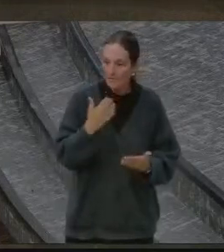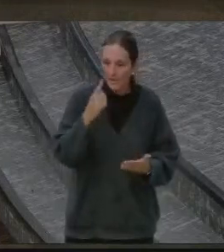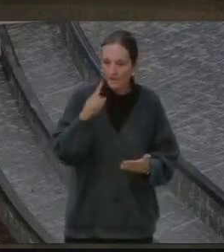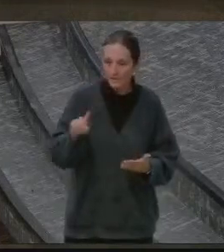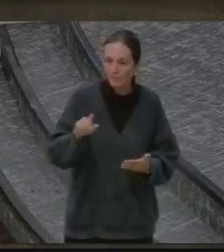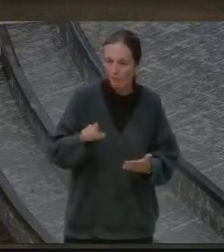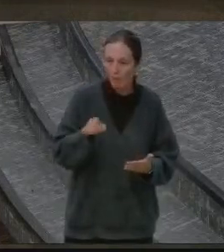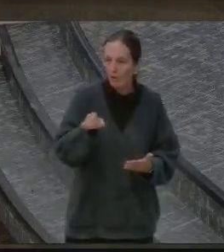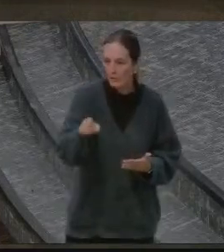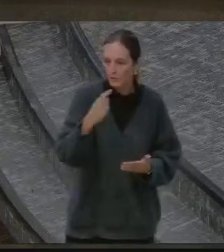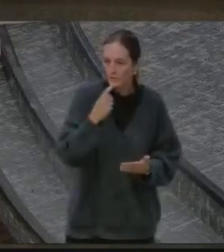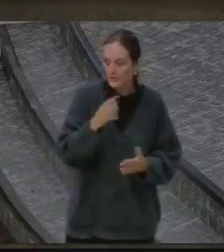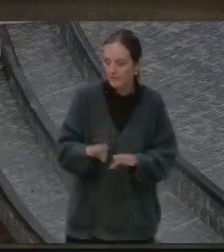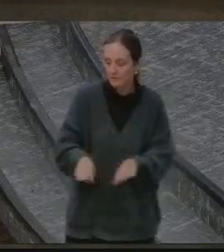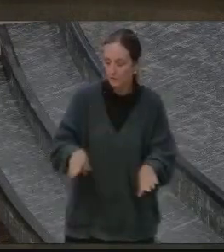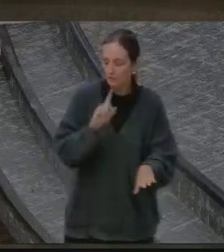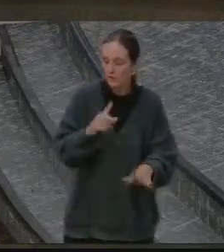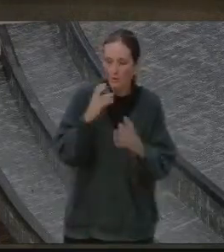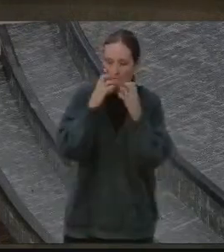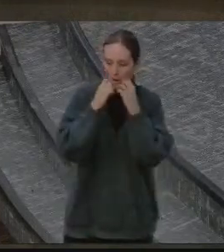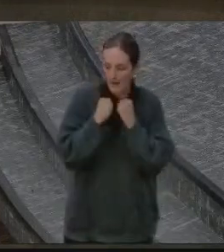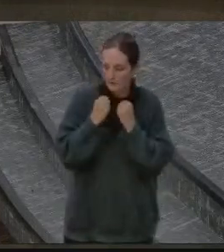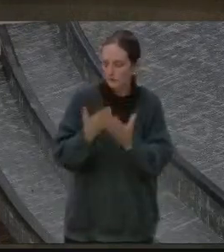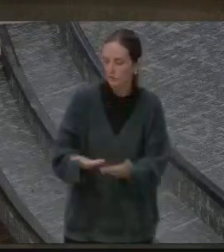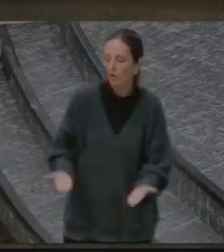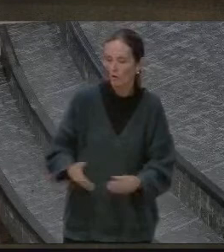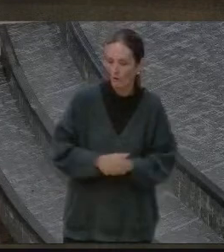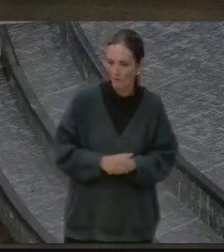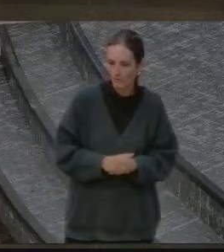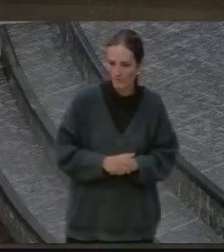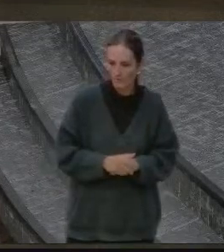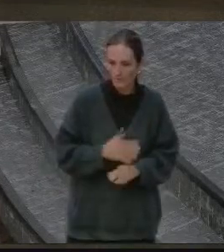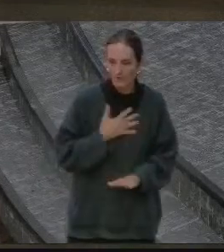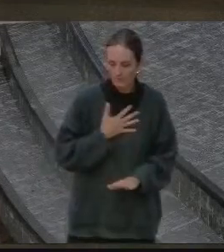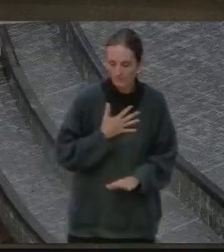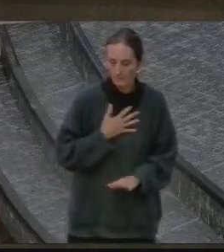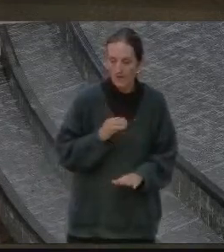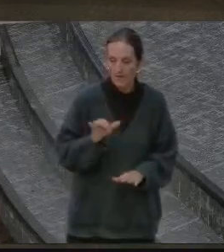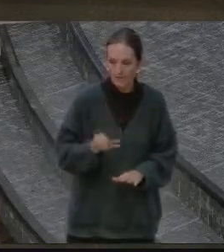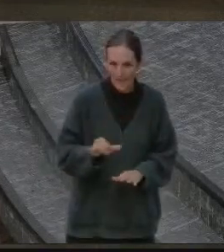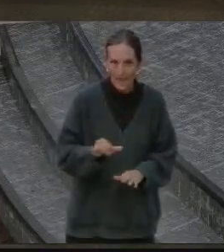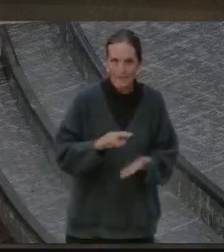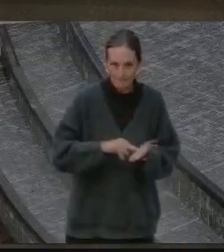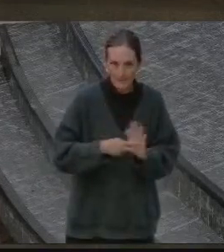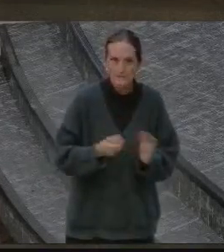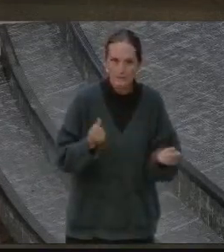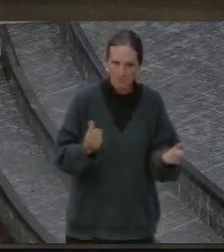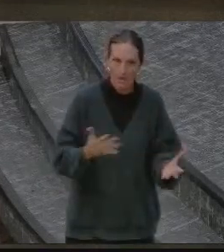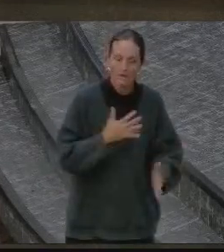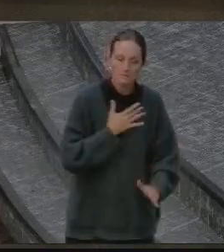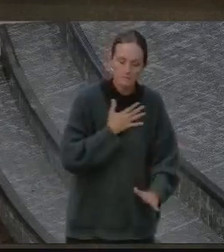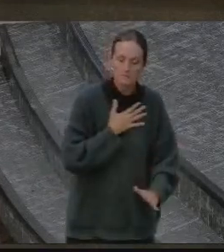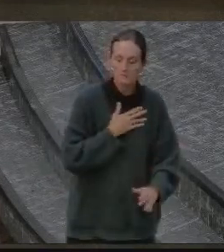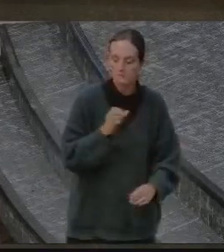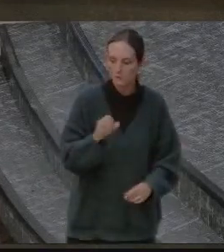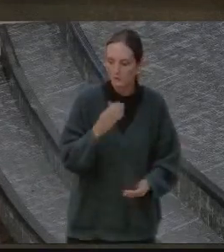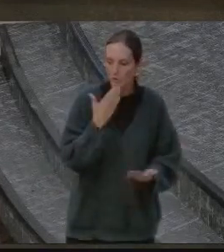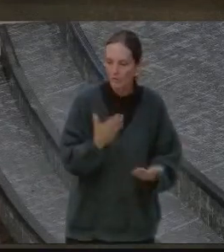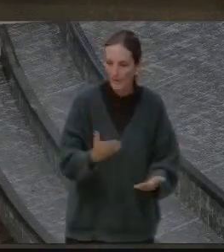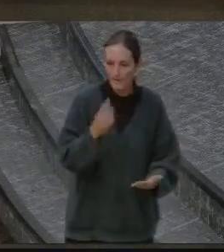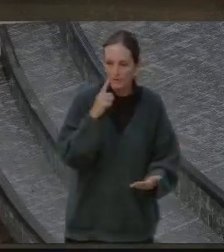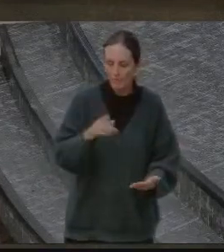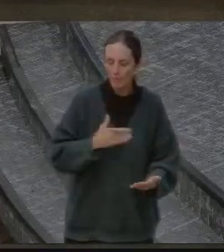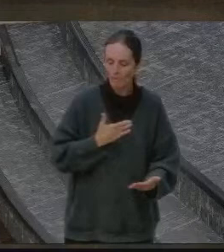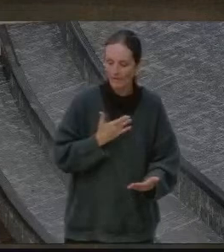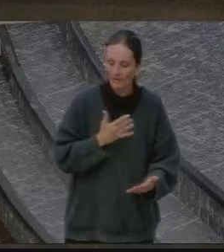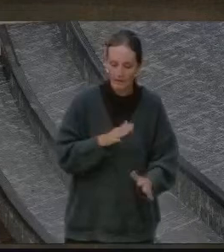as precious cargo. That means a lot coming from the person in your position. So thank you for viewing our students